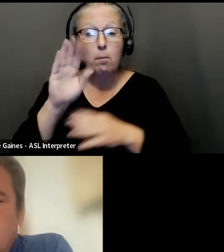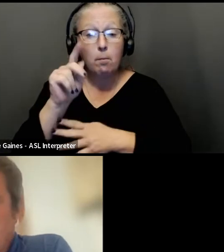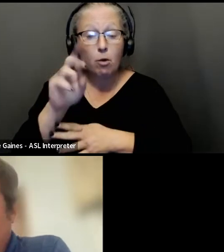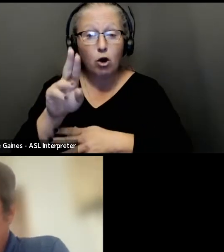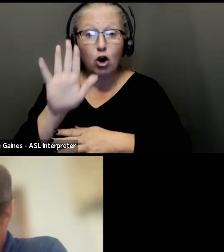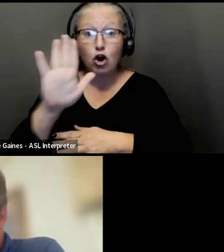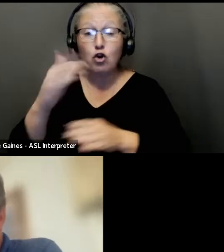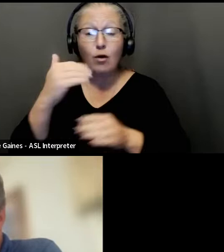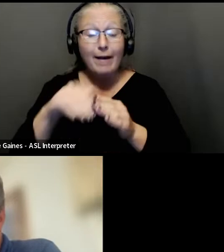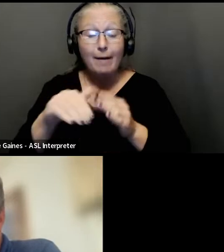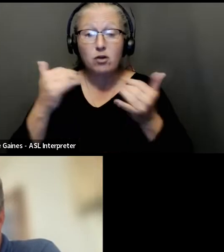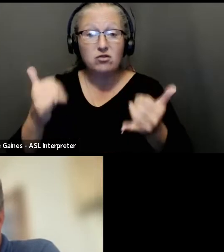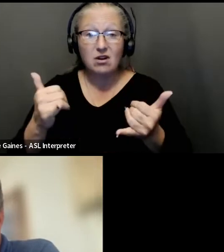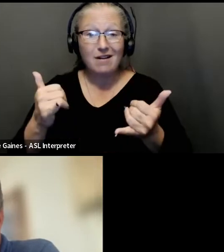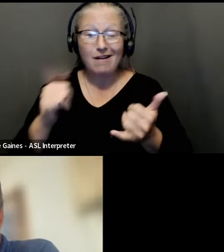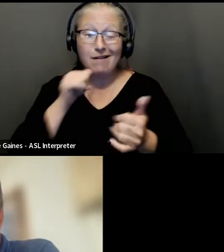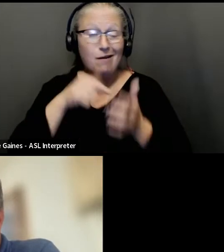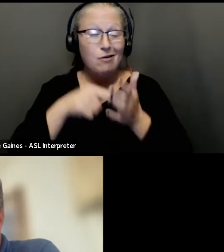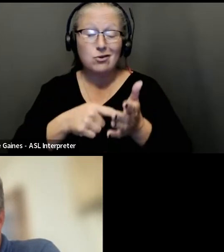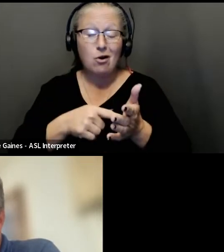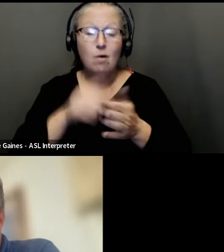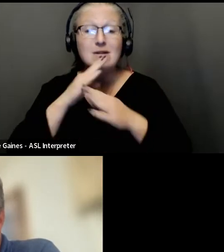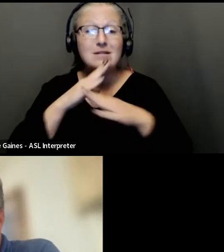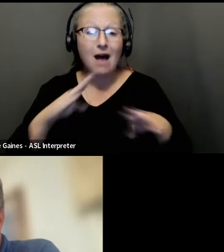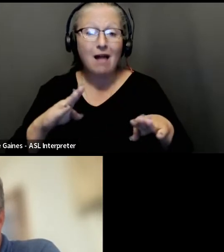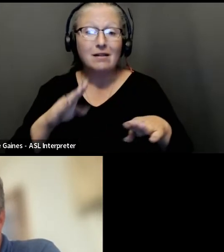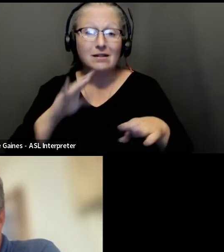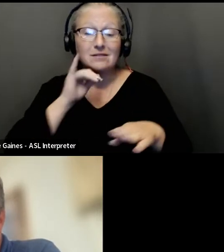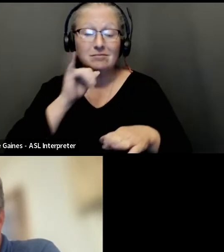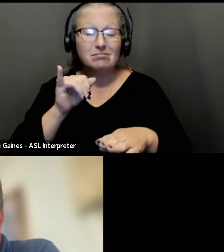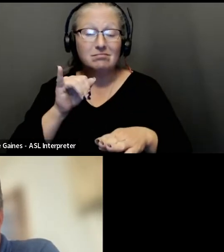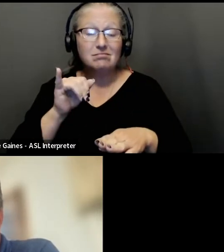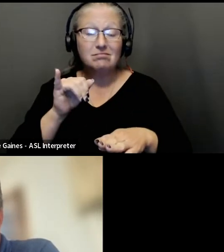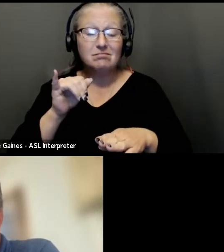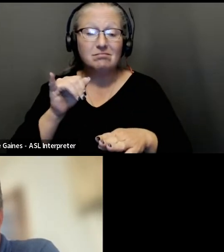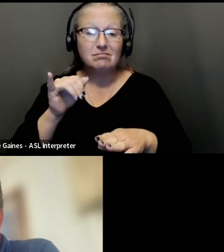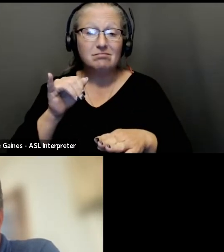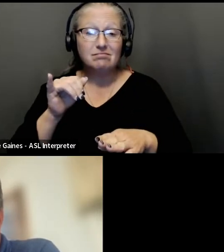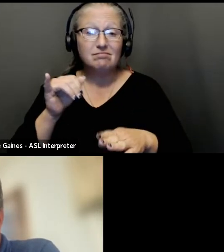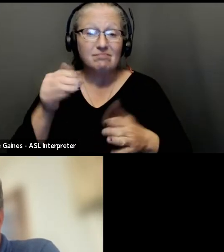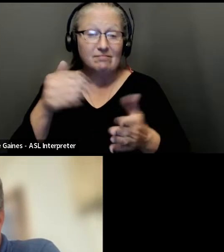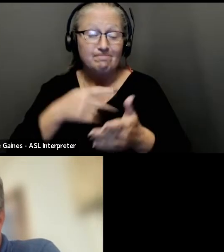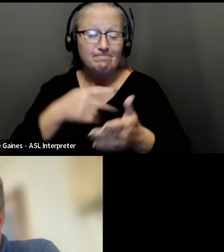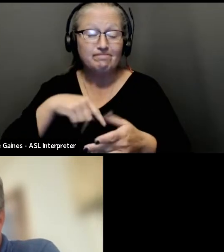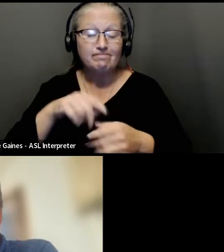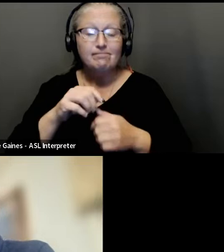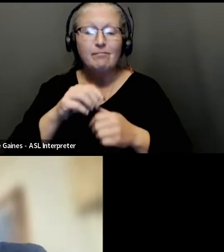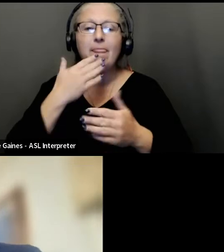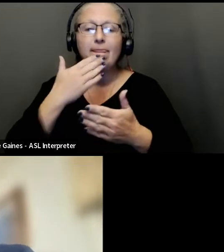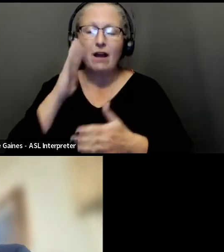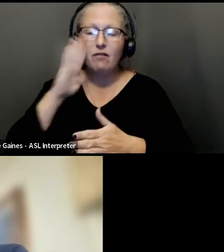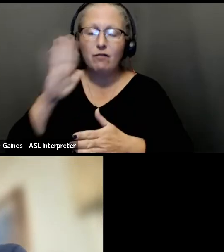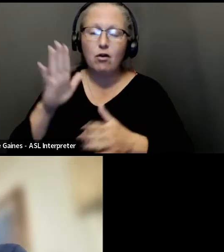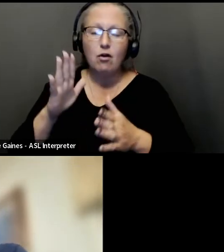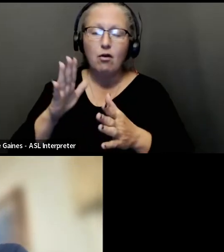that. Silence is complicity. Thank you. Thank you for your comment.